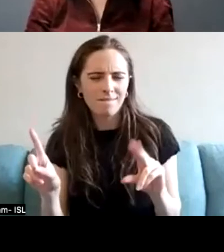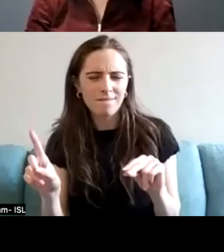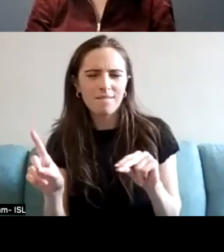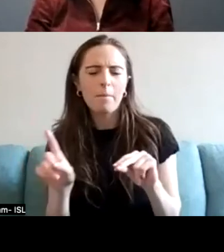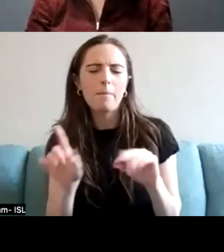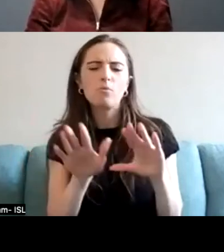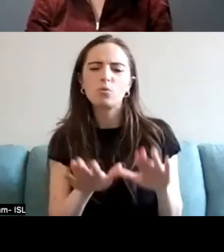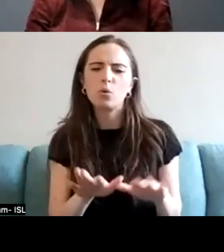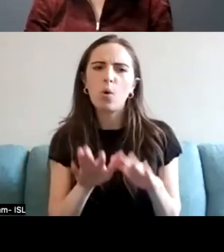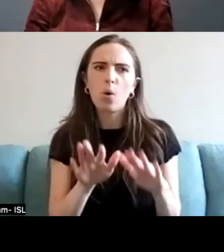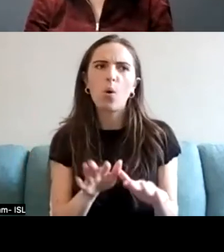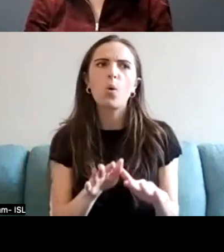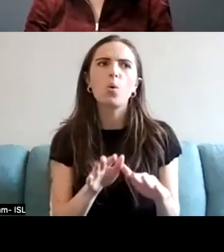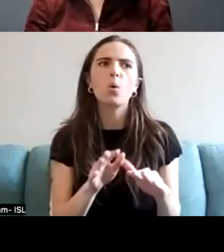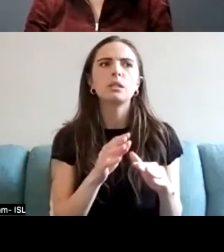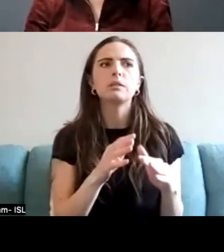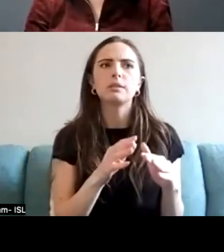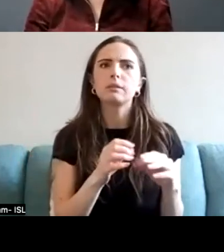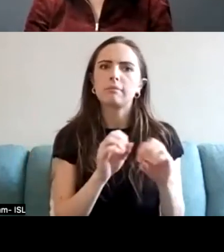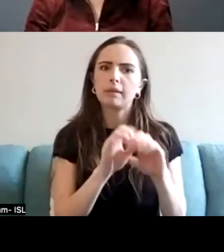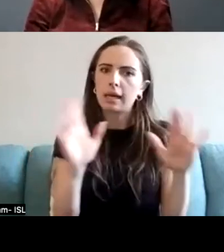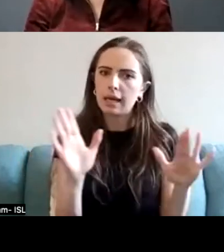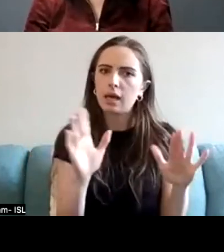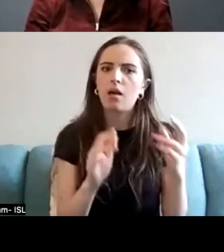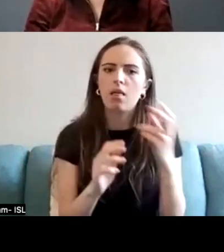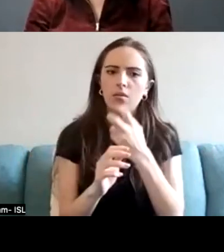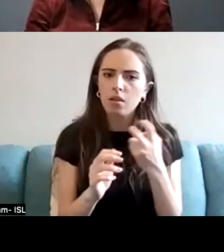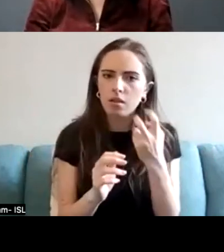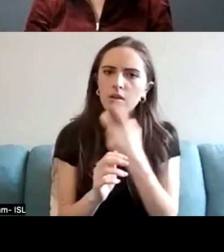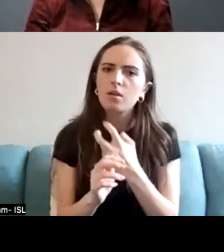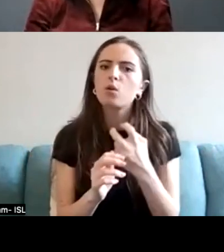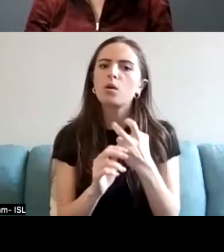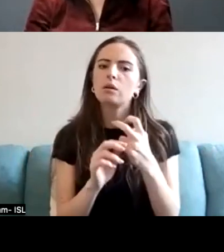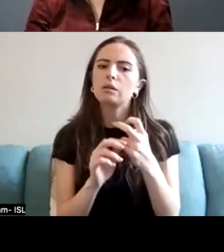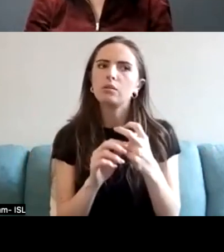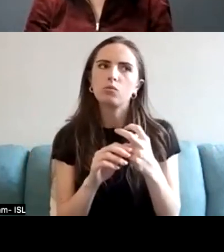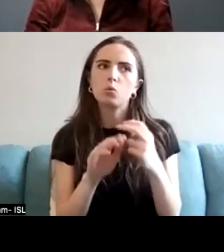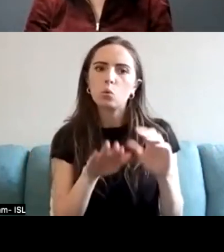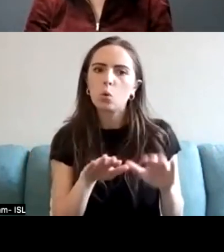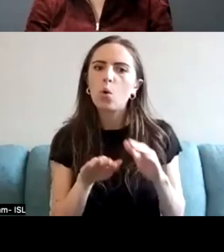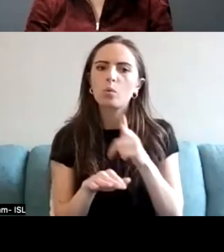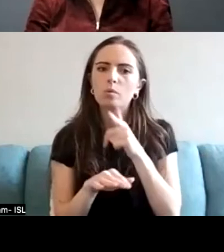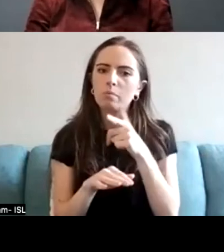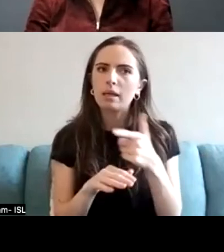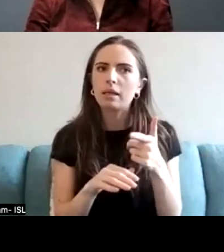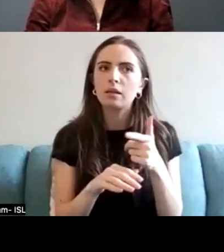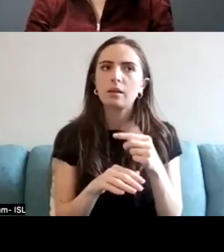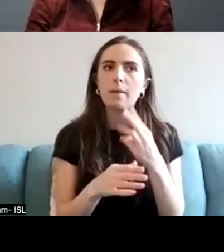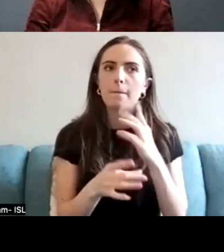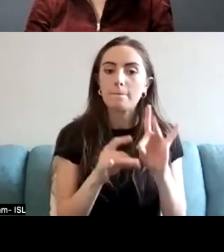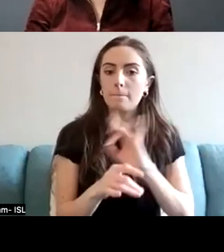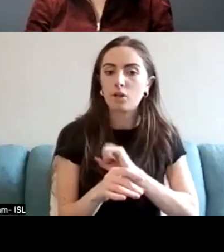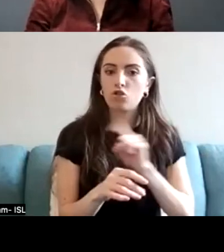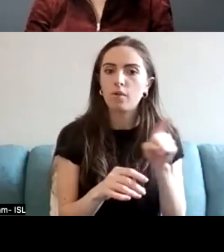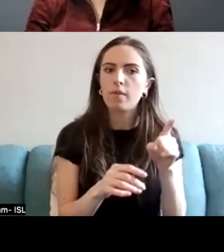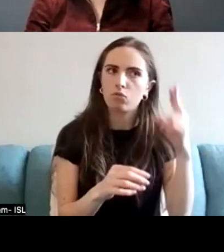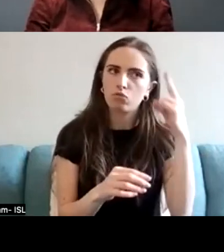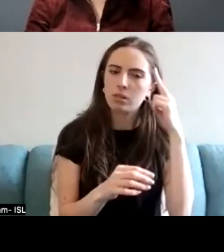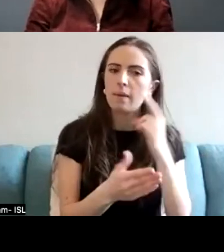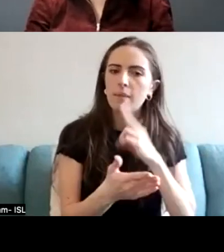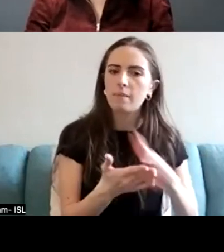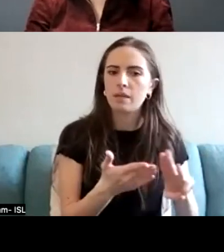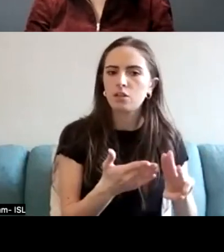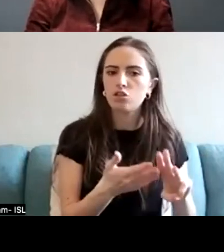the team as a whole. So, so yeah, it's overall, it's about slowing down.